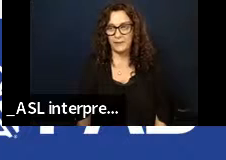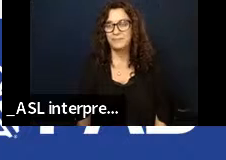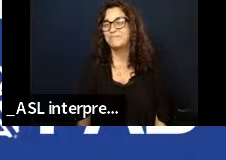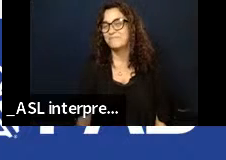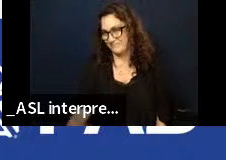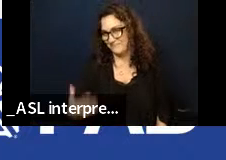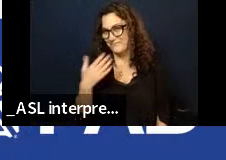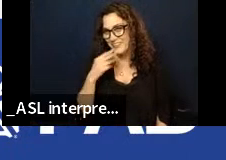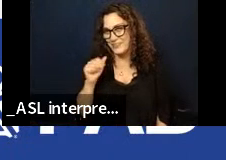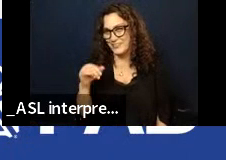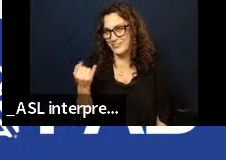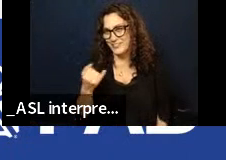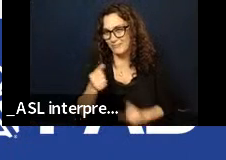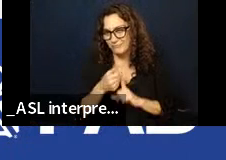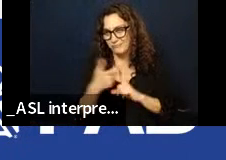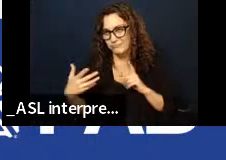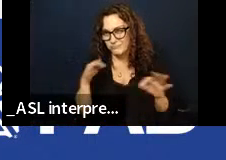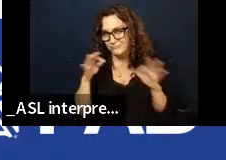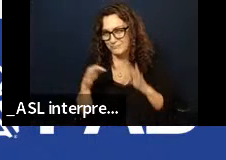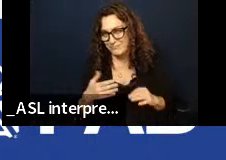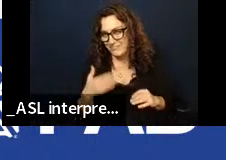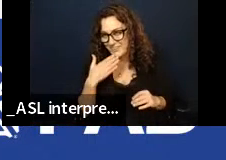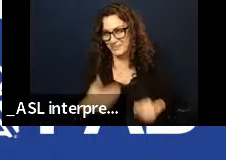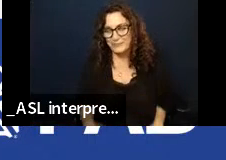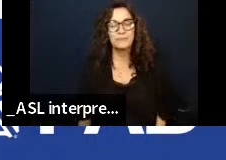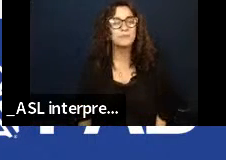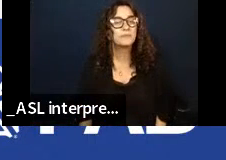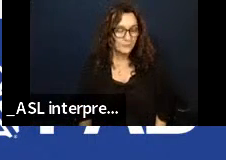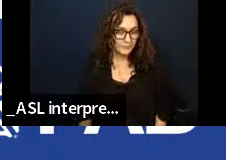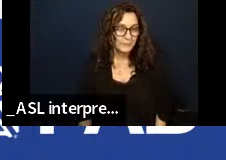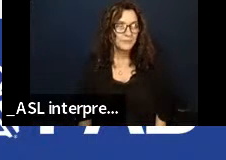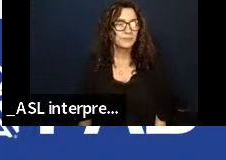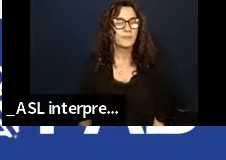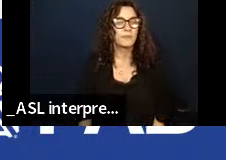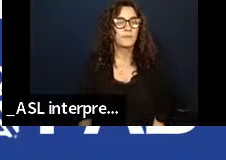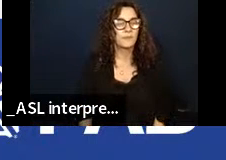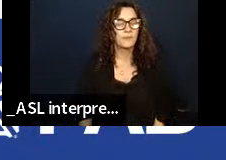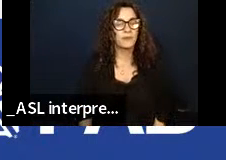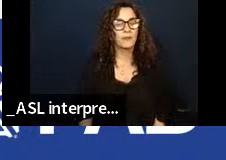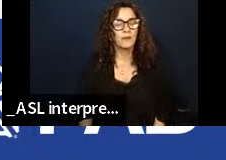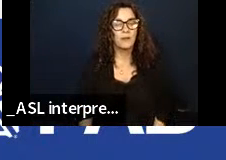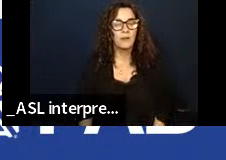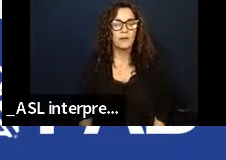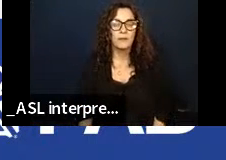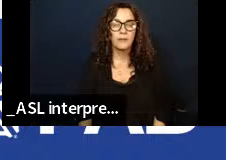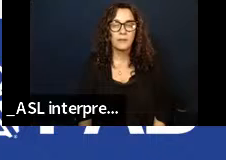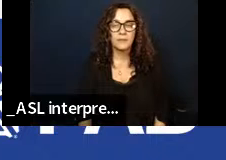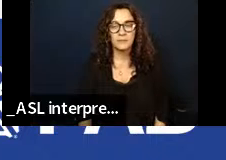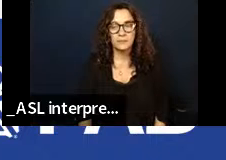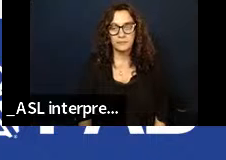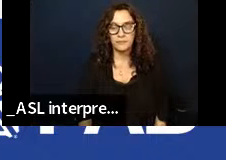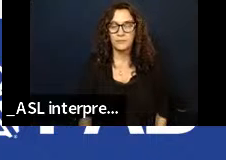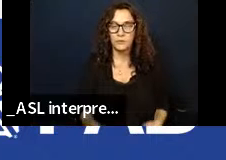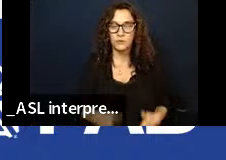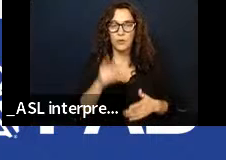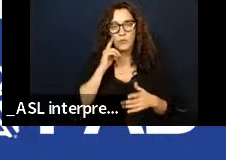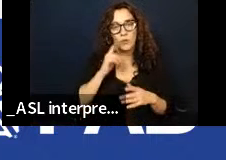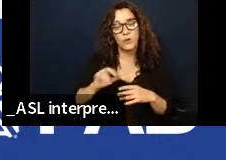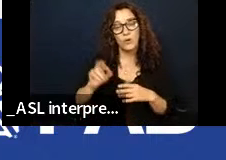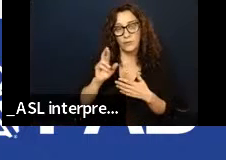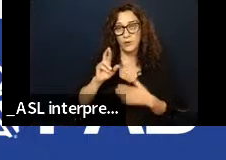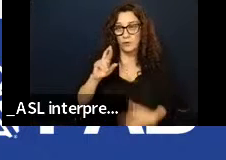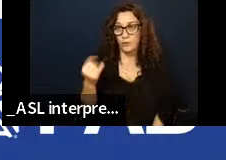Thanks, AJ. And something else that I think is worth thinking about, specifically as in regards to the restorative